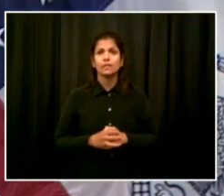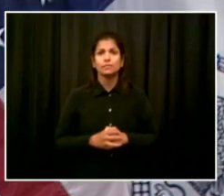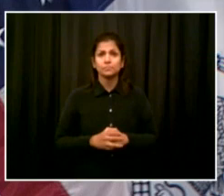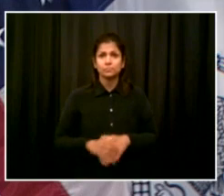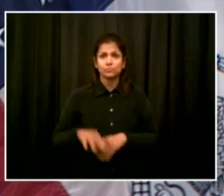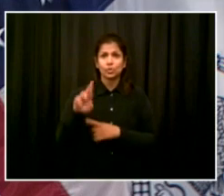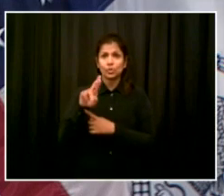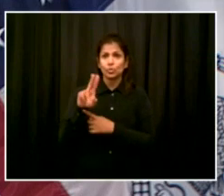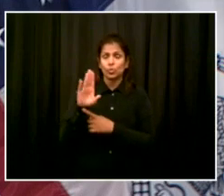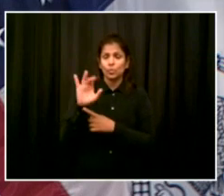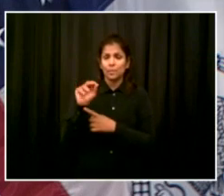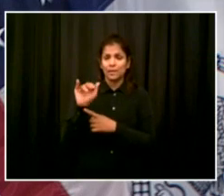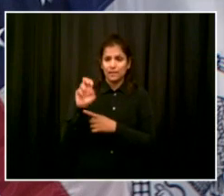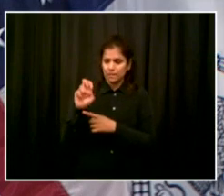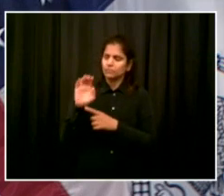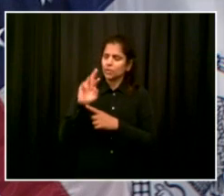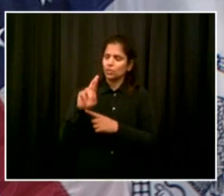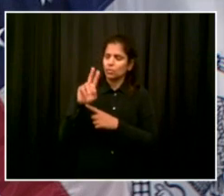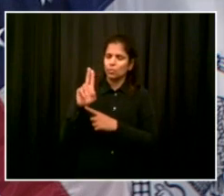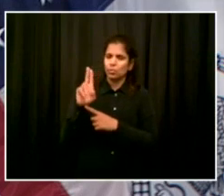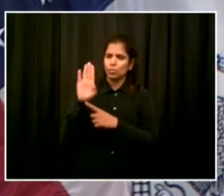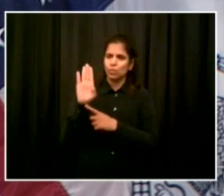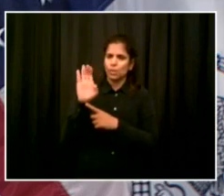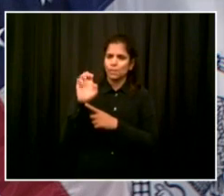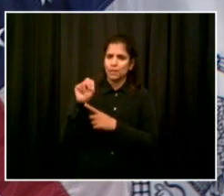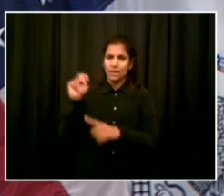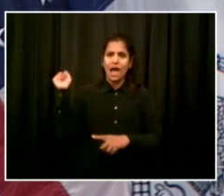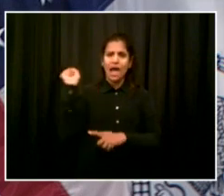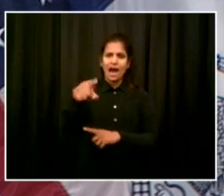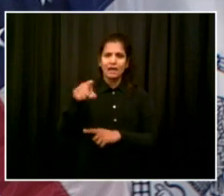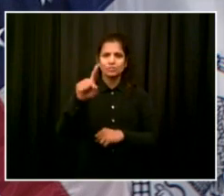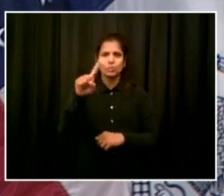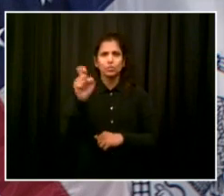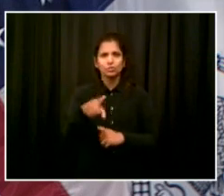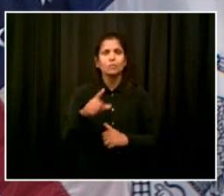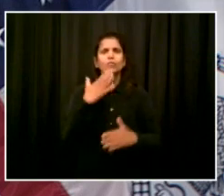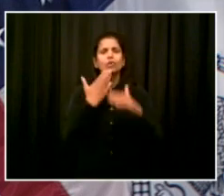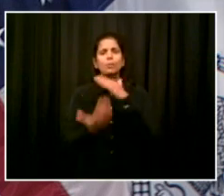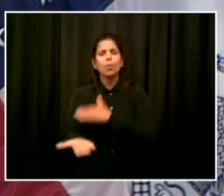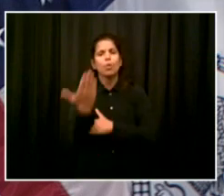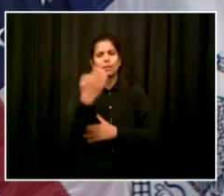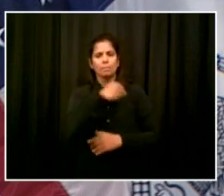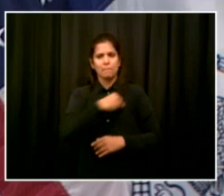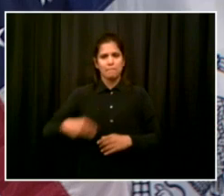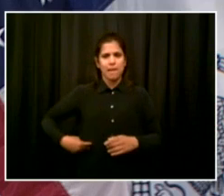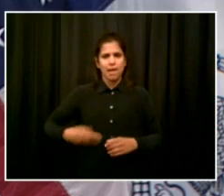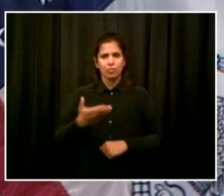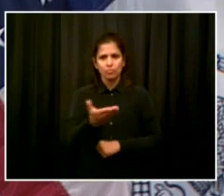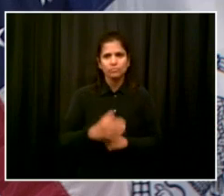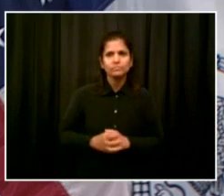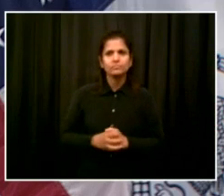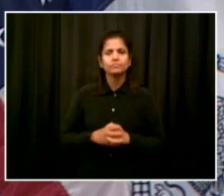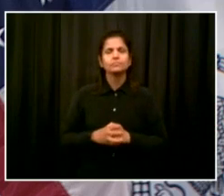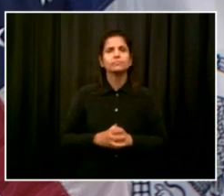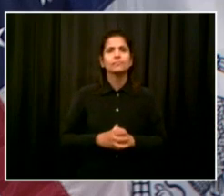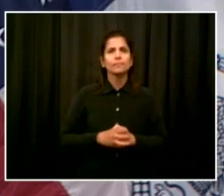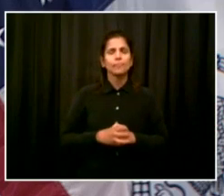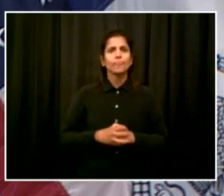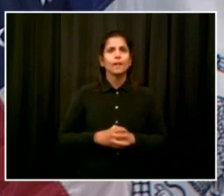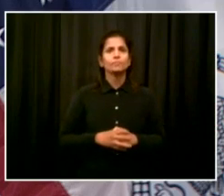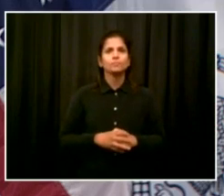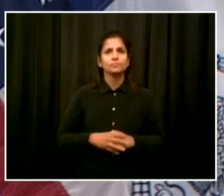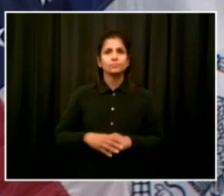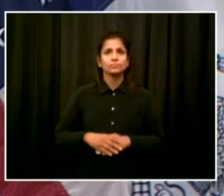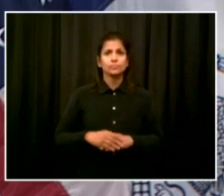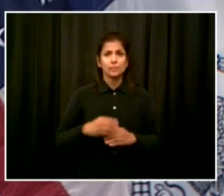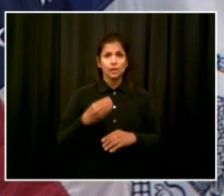Good morning, Mr. Mayor and Mr. Commissioner. It's nice to see you again. I wanted to ask you, Mr. Mayor, a couple of days ago,